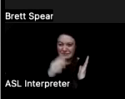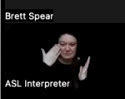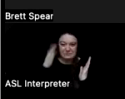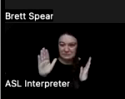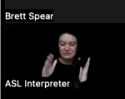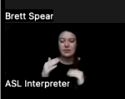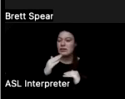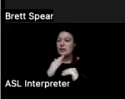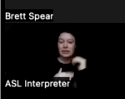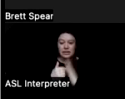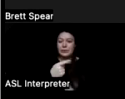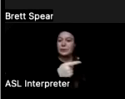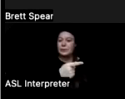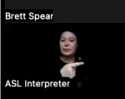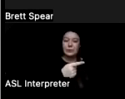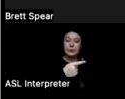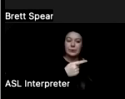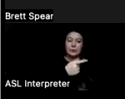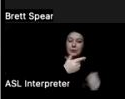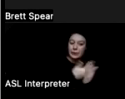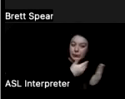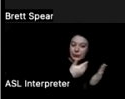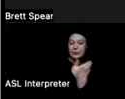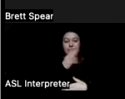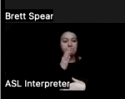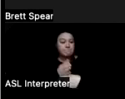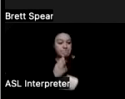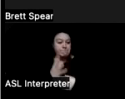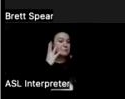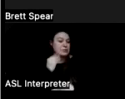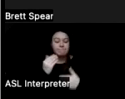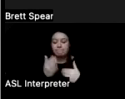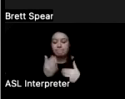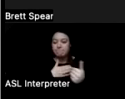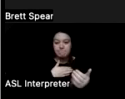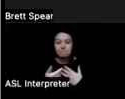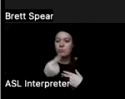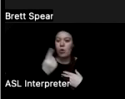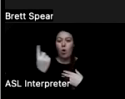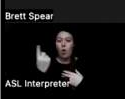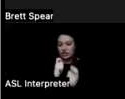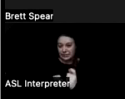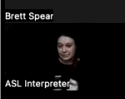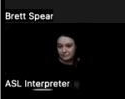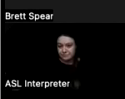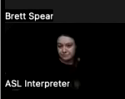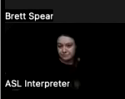you're at, or how much experience you have, this is constantly changing. And so